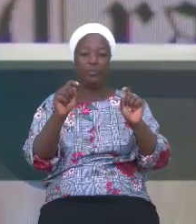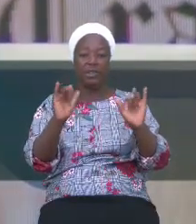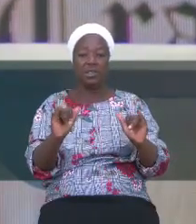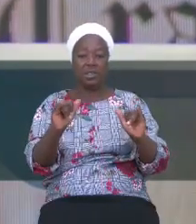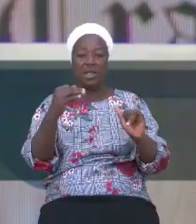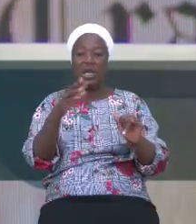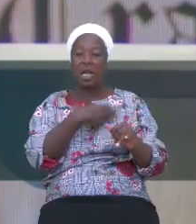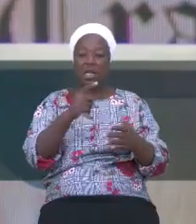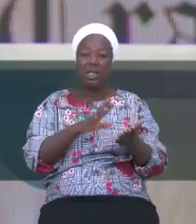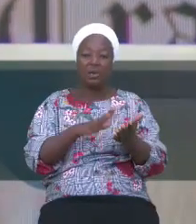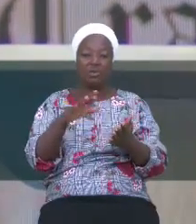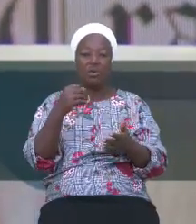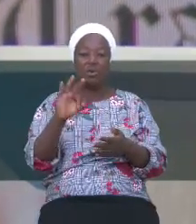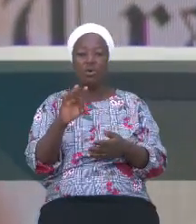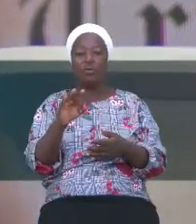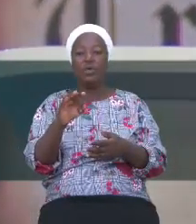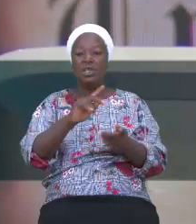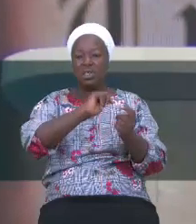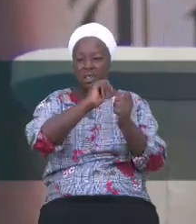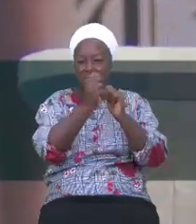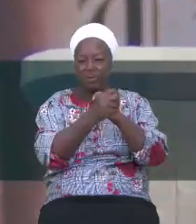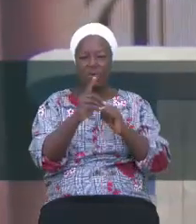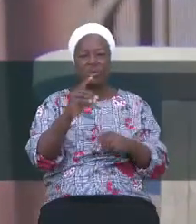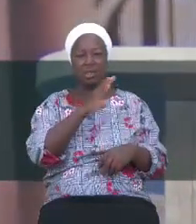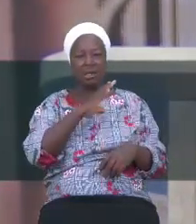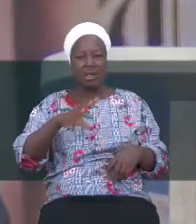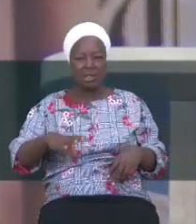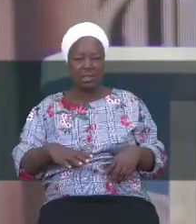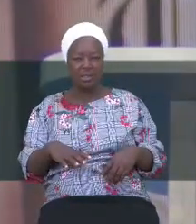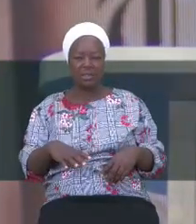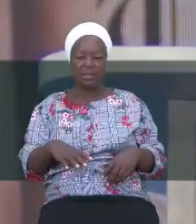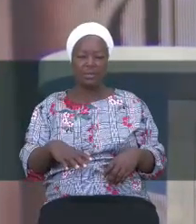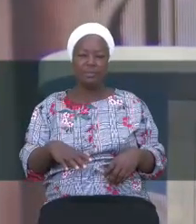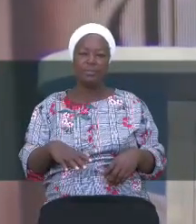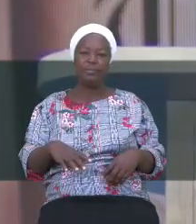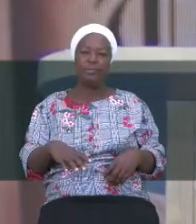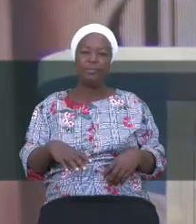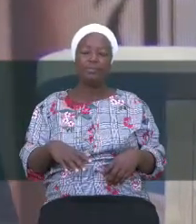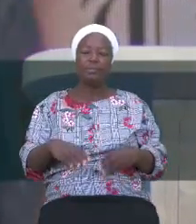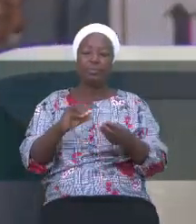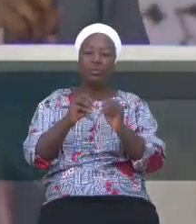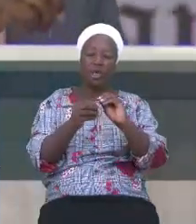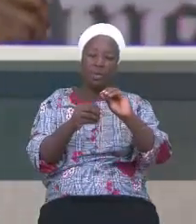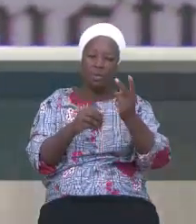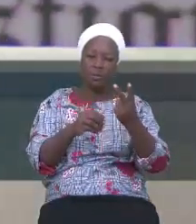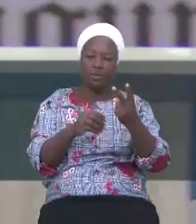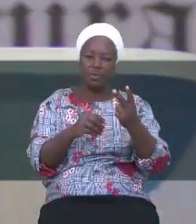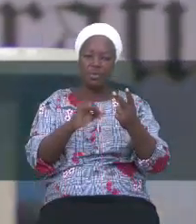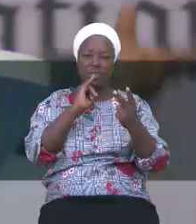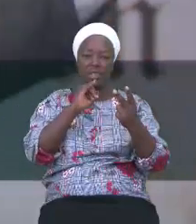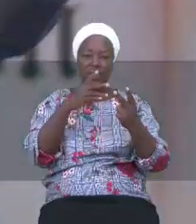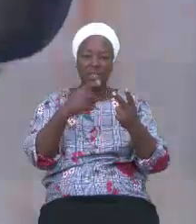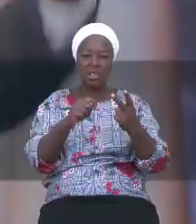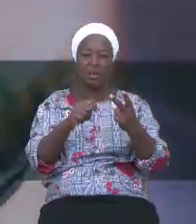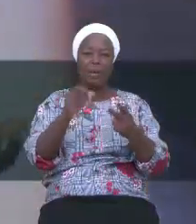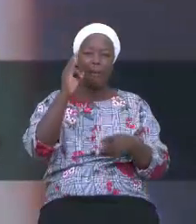transfigured Christ. The majesty and the glory of the transfigured Christ. Number two is the